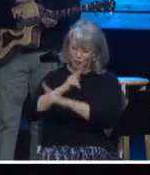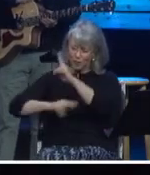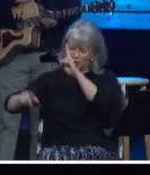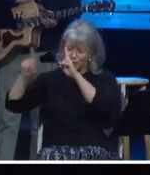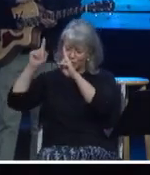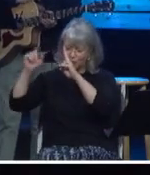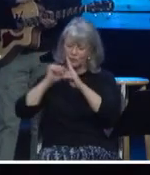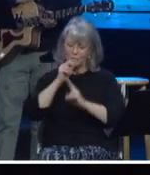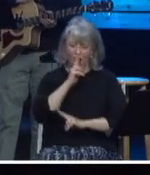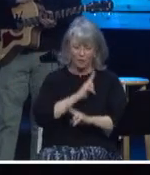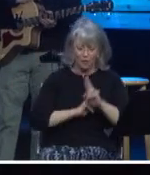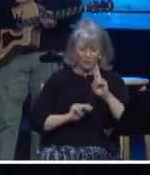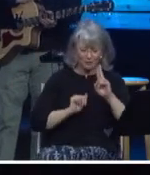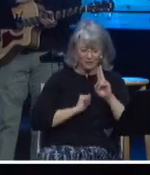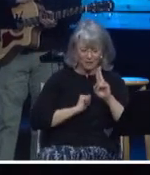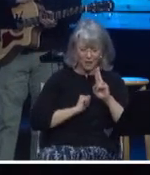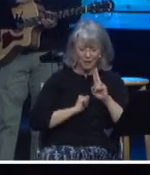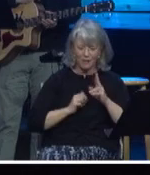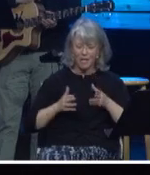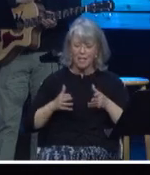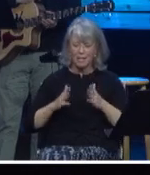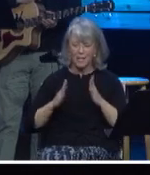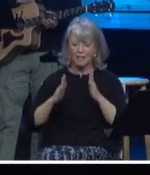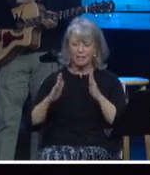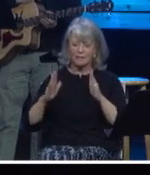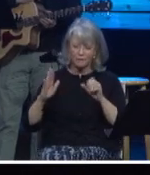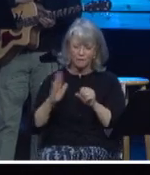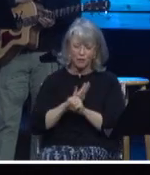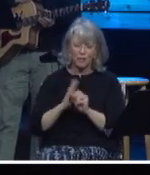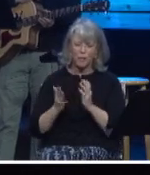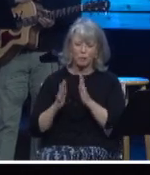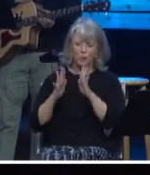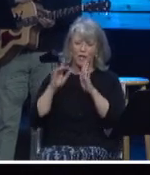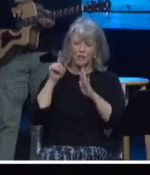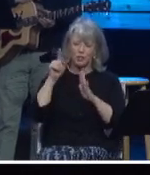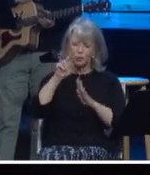That we praise You with all of our life. We pray this in Christ's name. Amen.